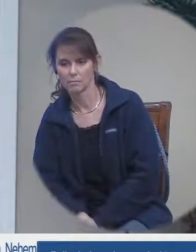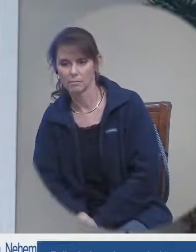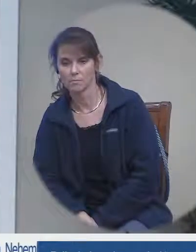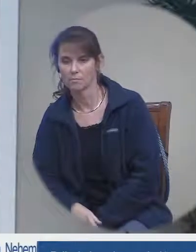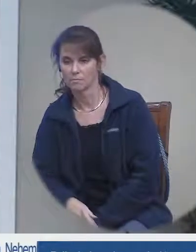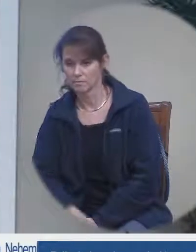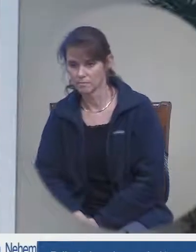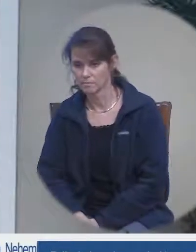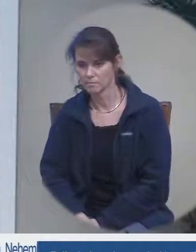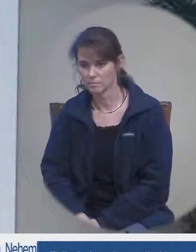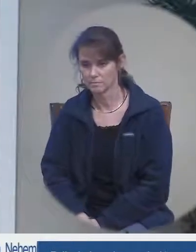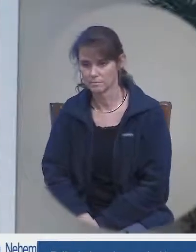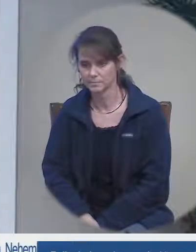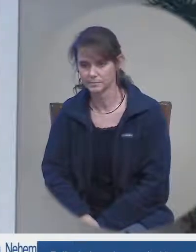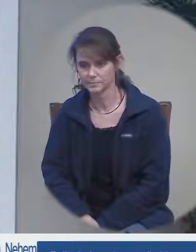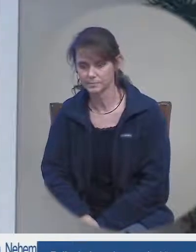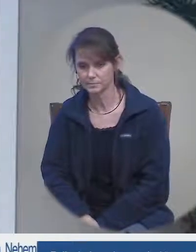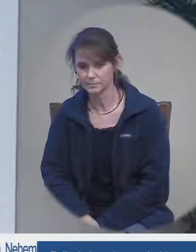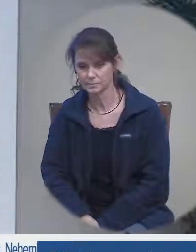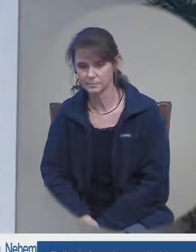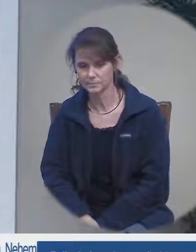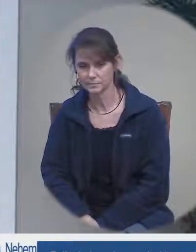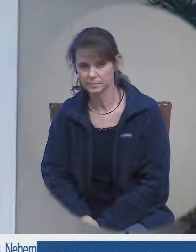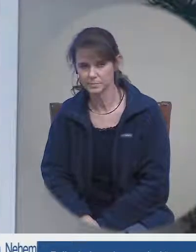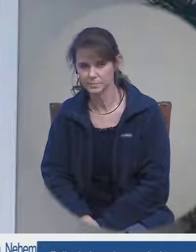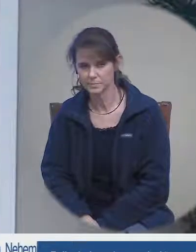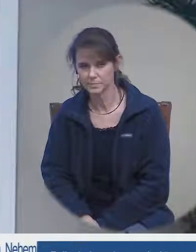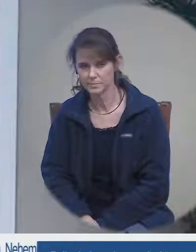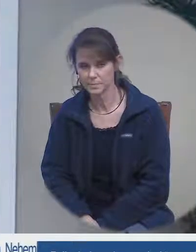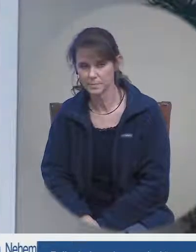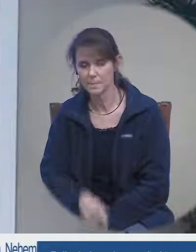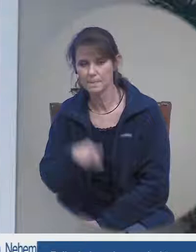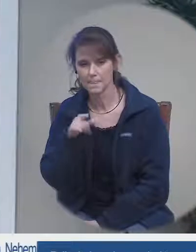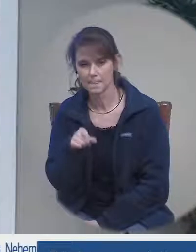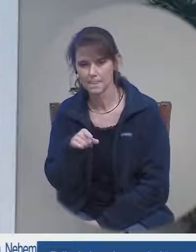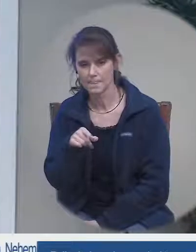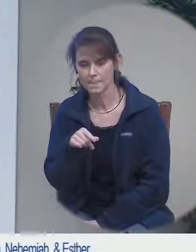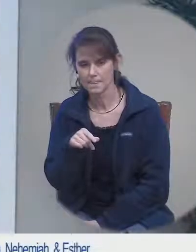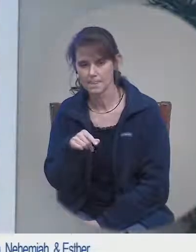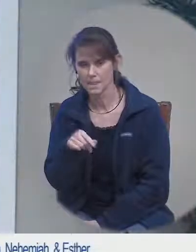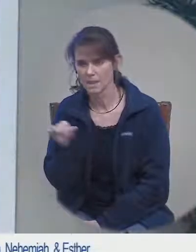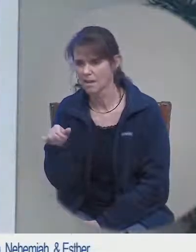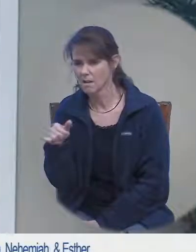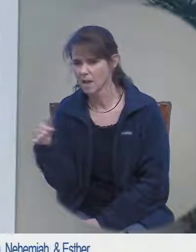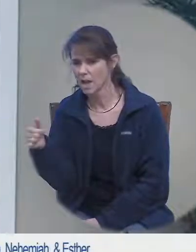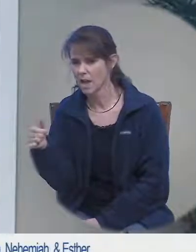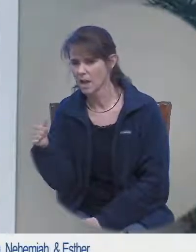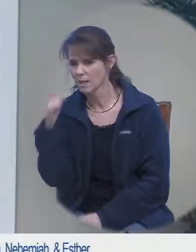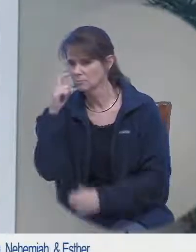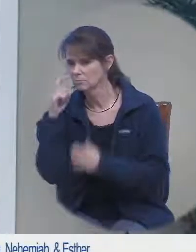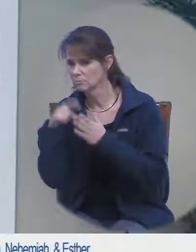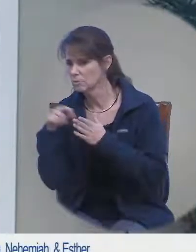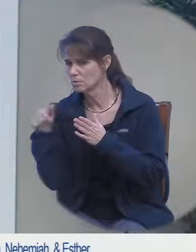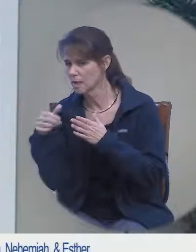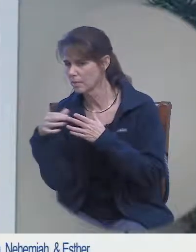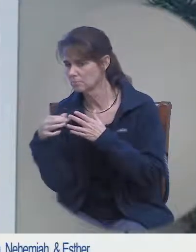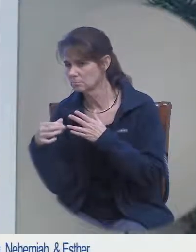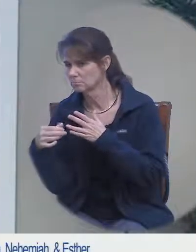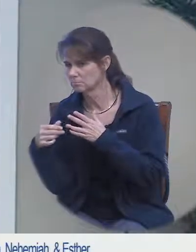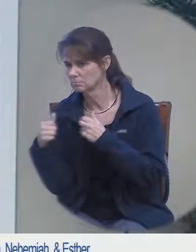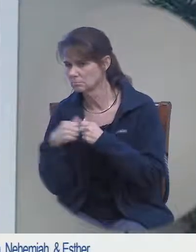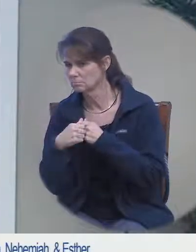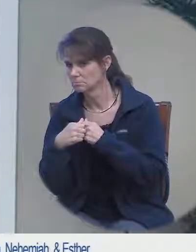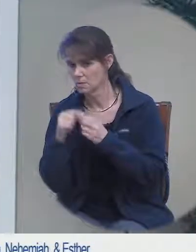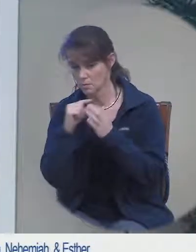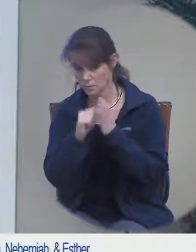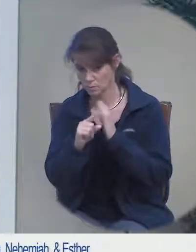about the rest of that text, before I get your comments, I just want to pull out a few things just to kind of have you look at. In verse 1